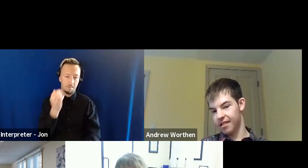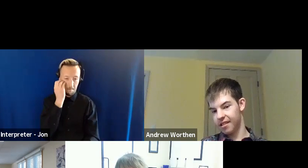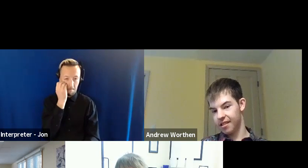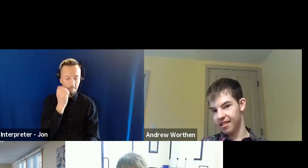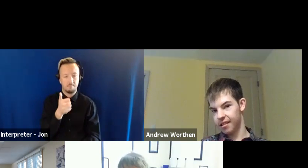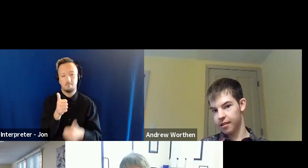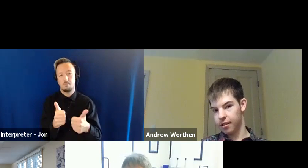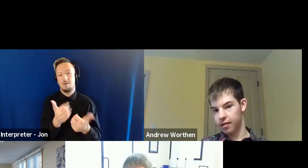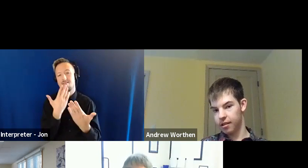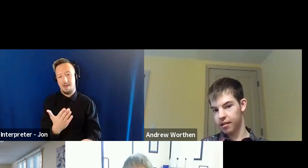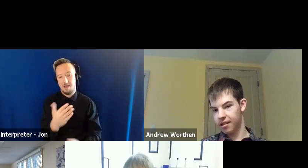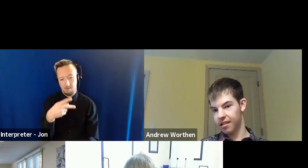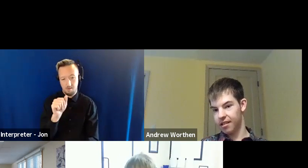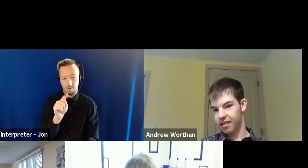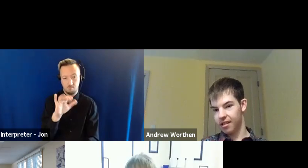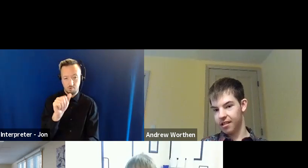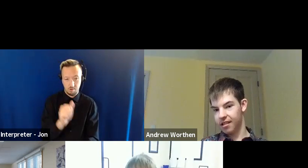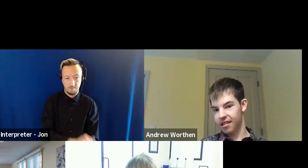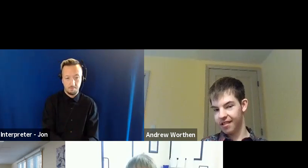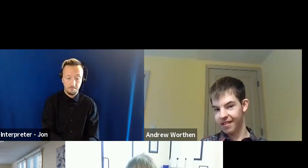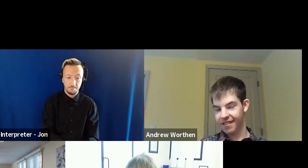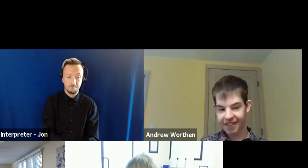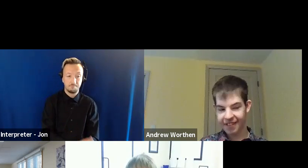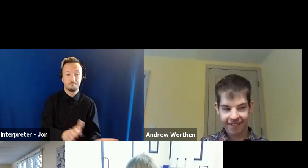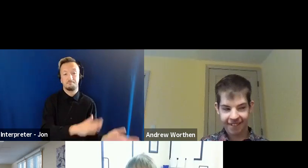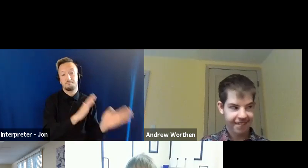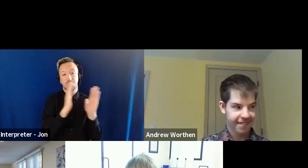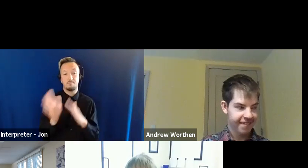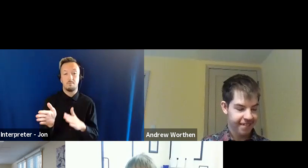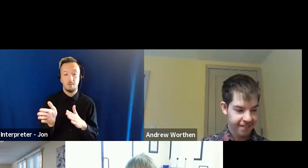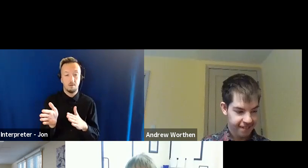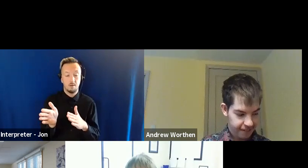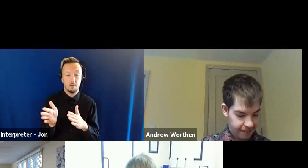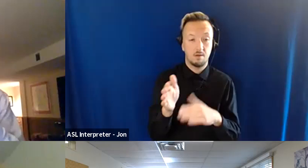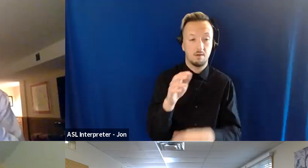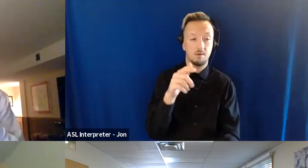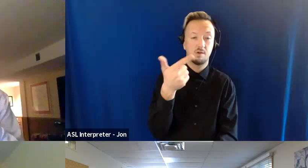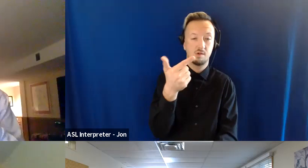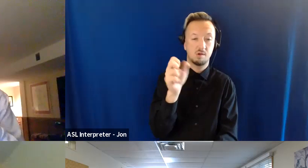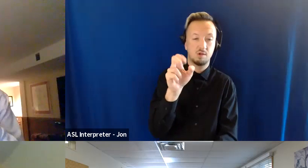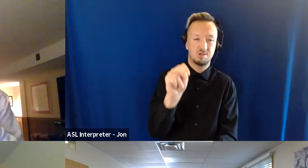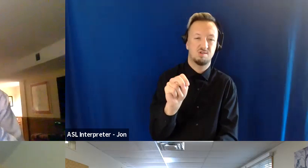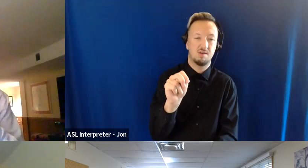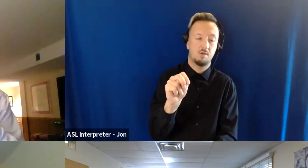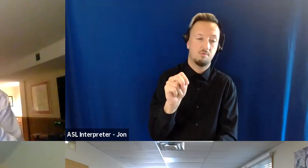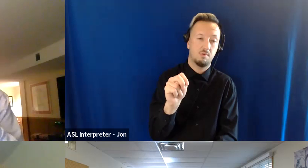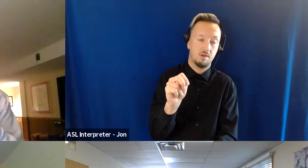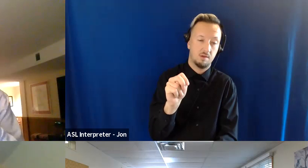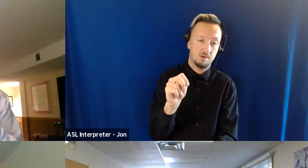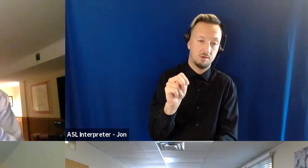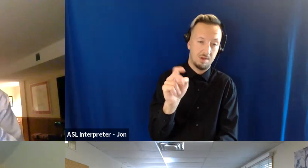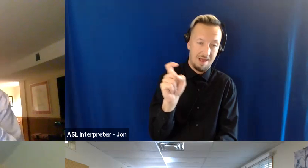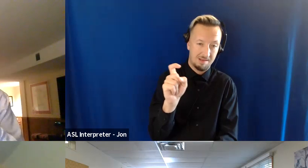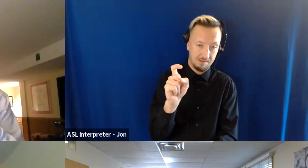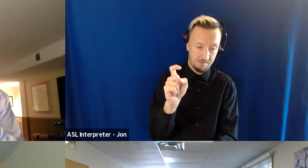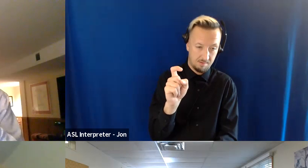Great, thank you for Patricia. And next we're going to go to the Generation X. And